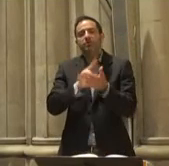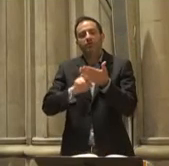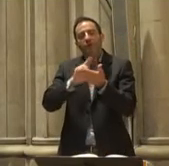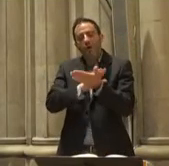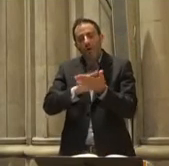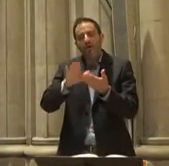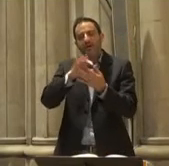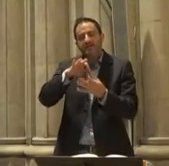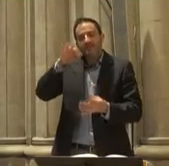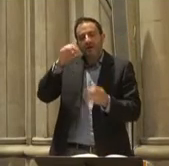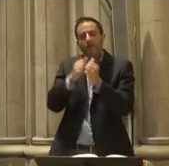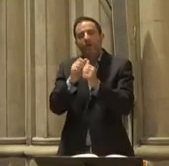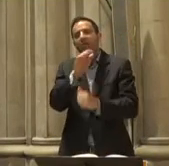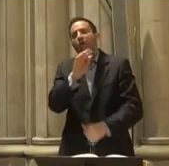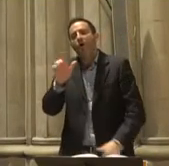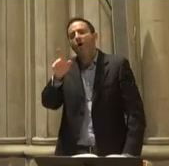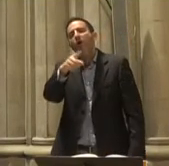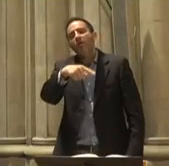of you.